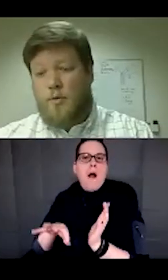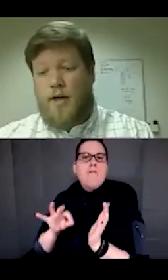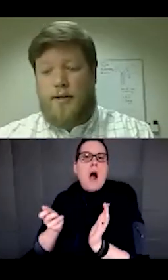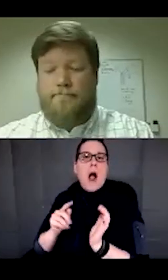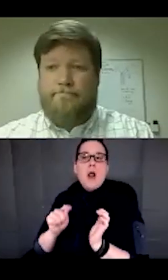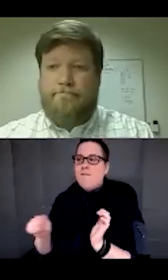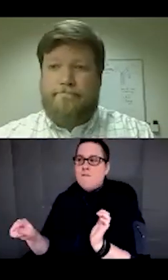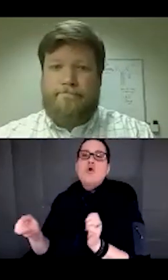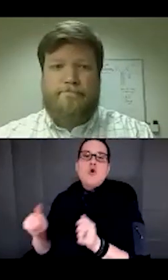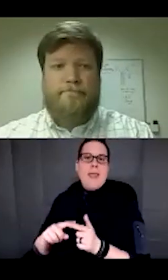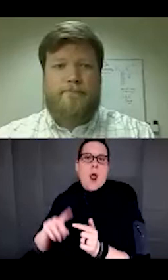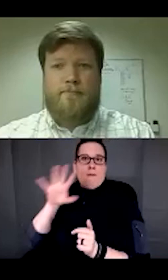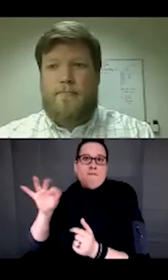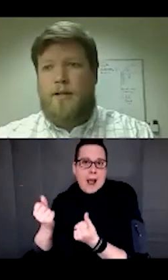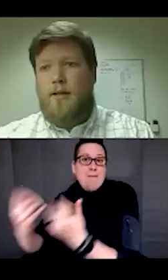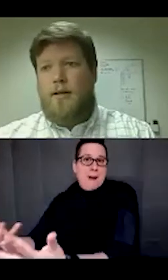of the whole flock.